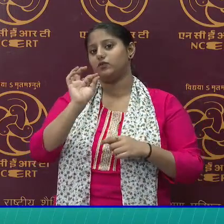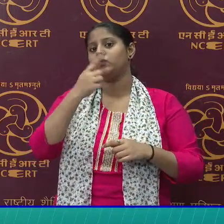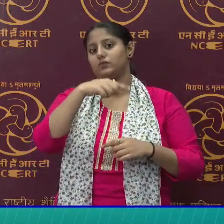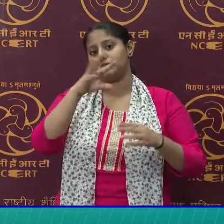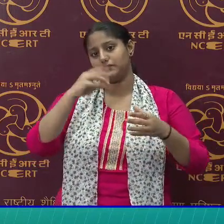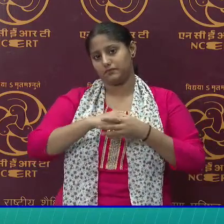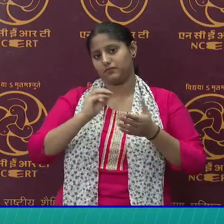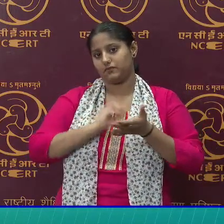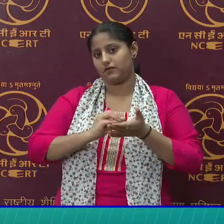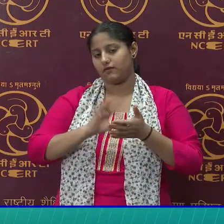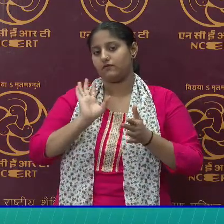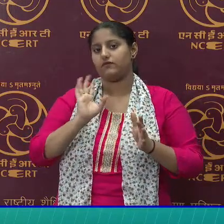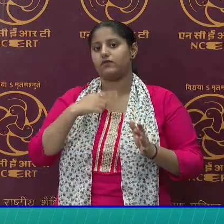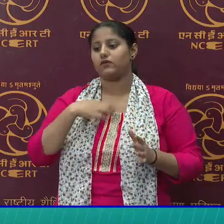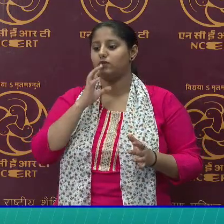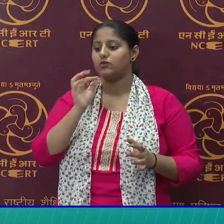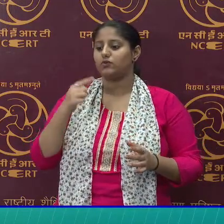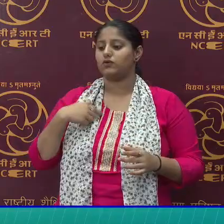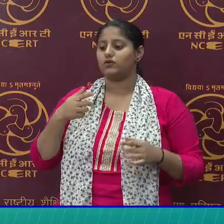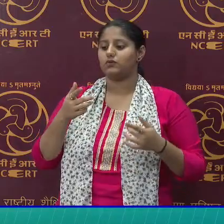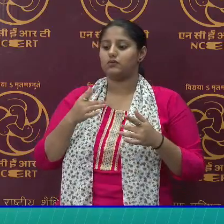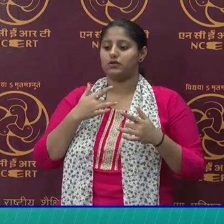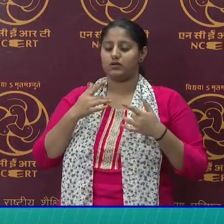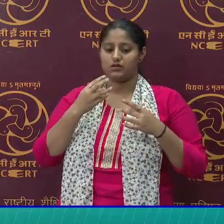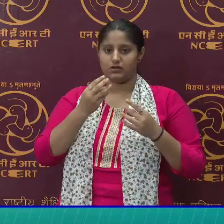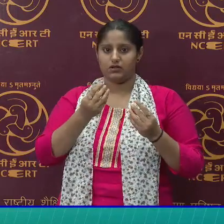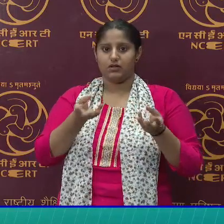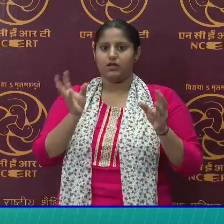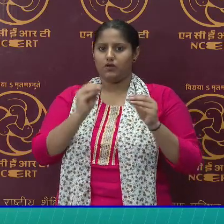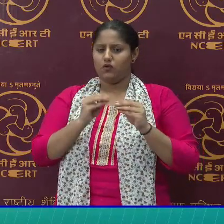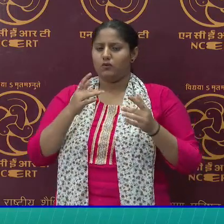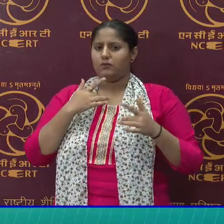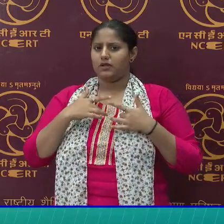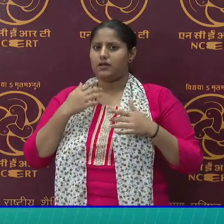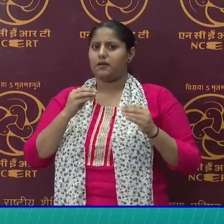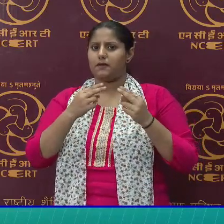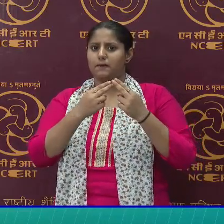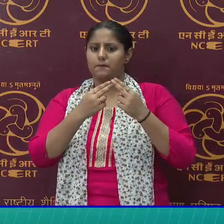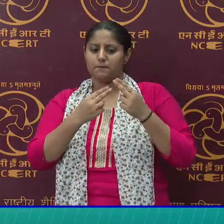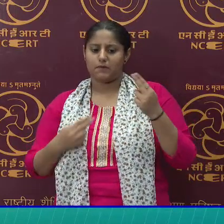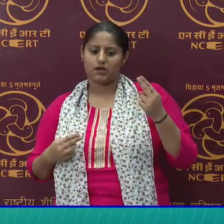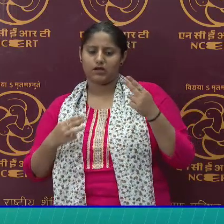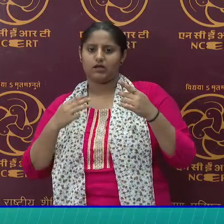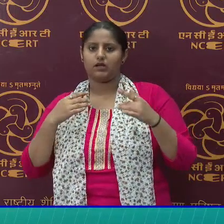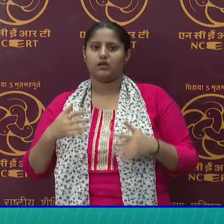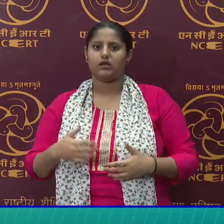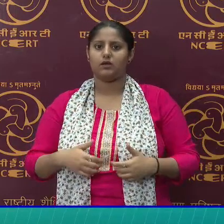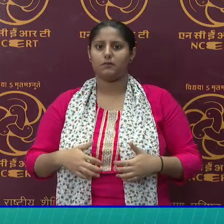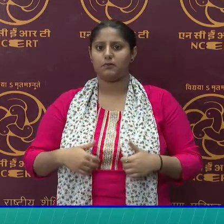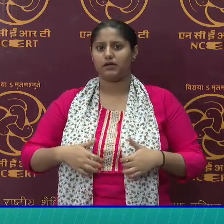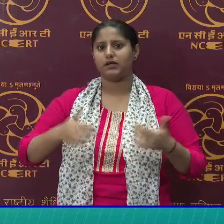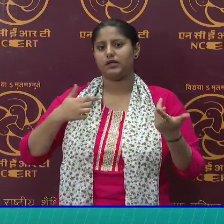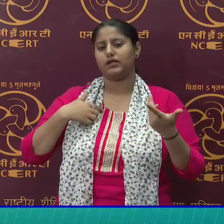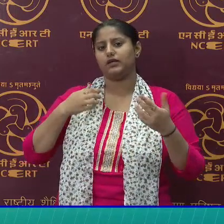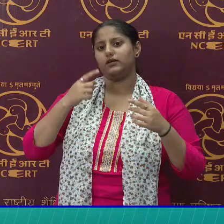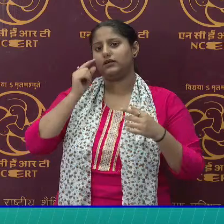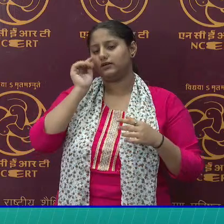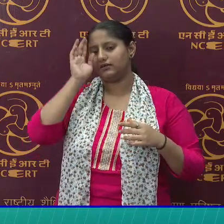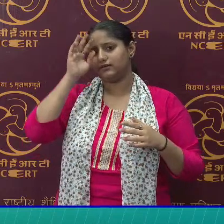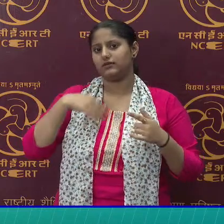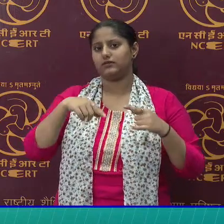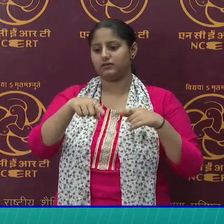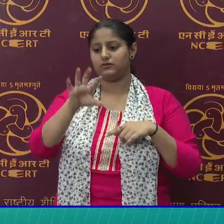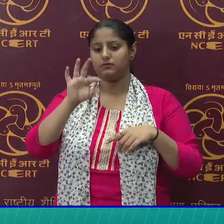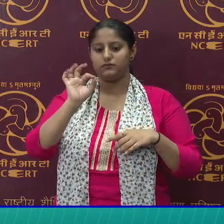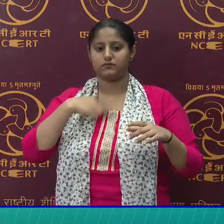Yeah. There's also a very interesting story of Monkey King which Huan Sang took from India to China. Okay. And then